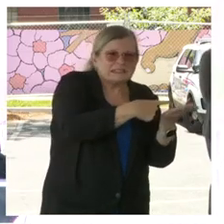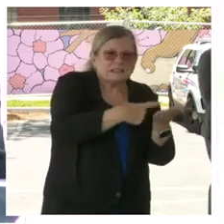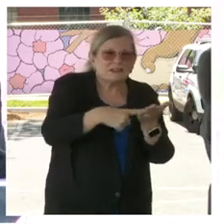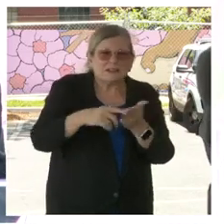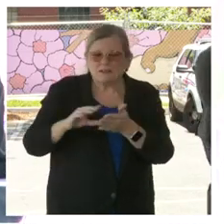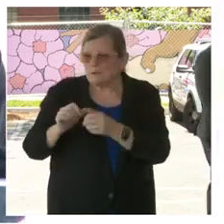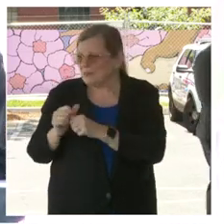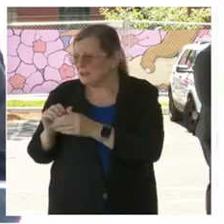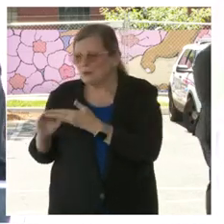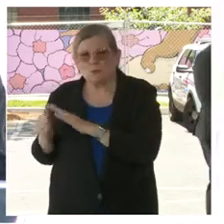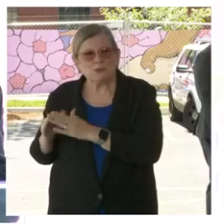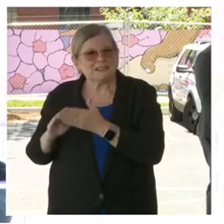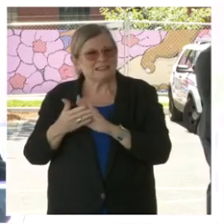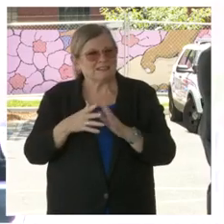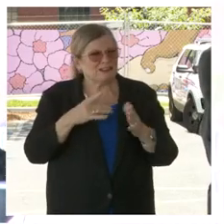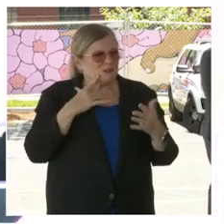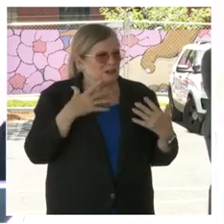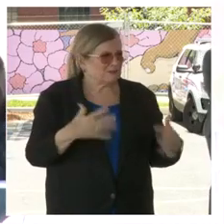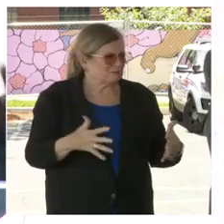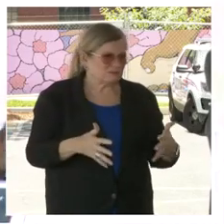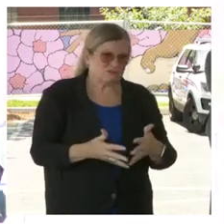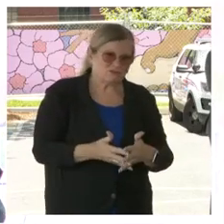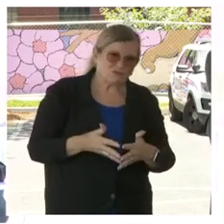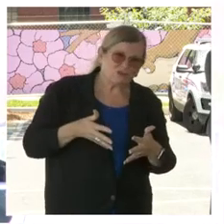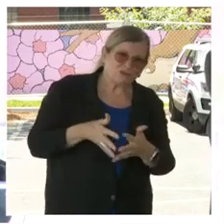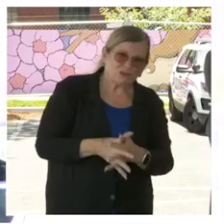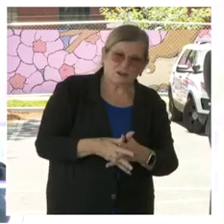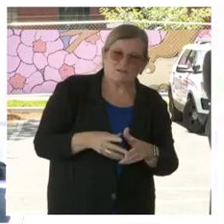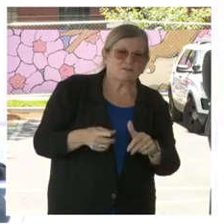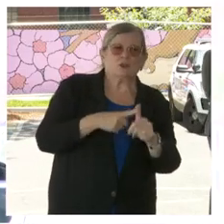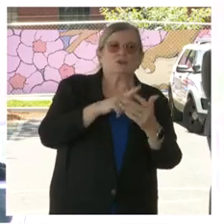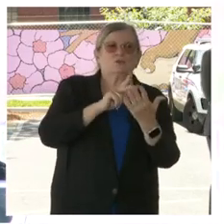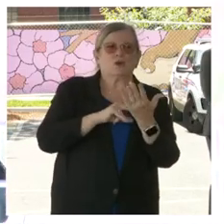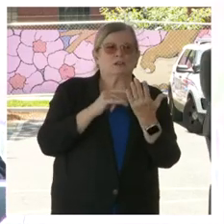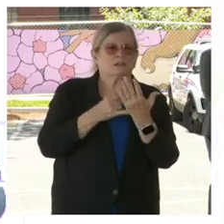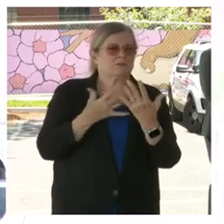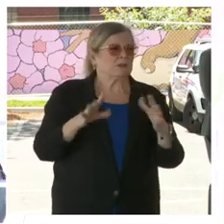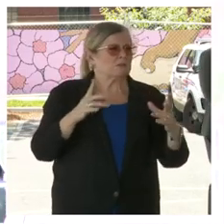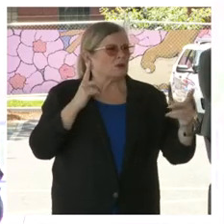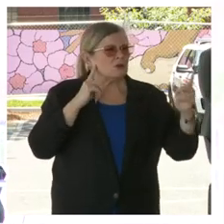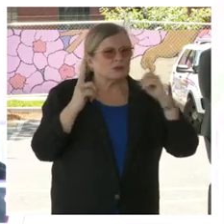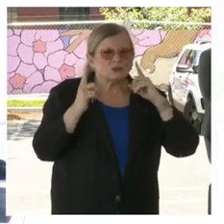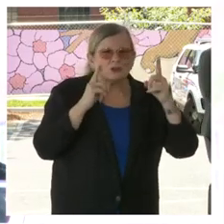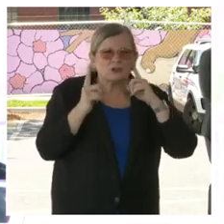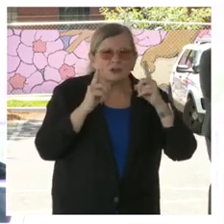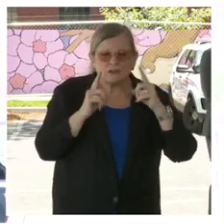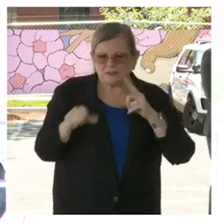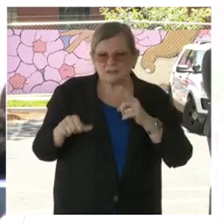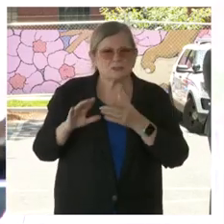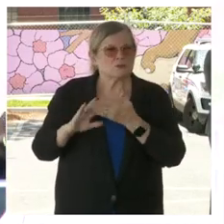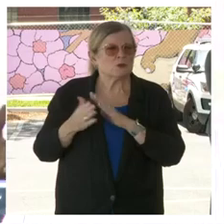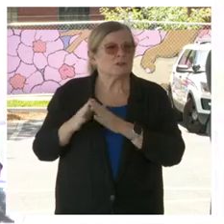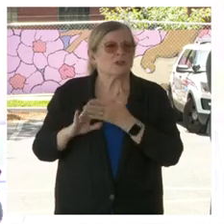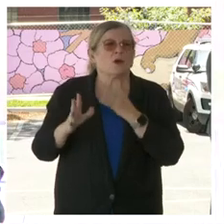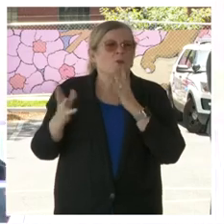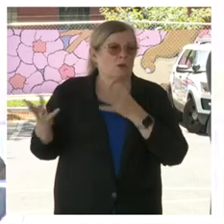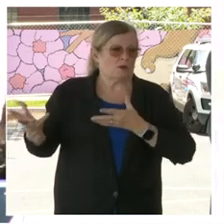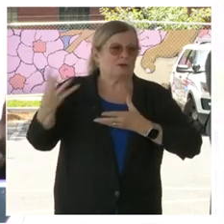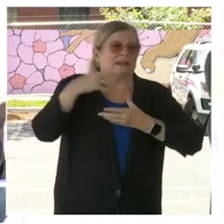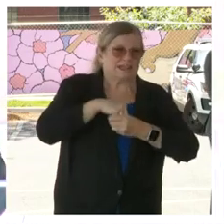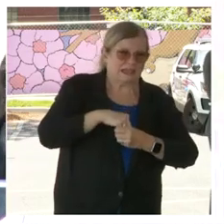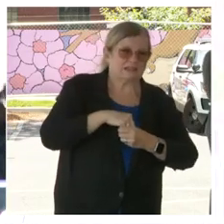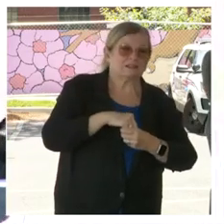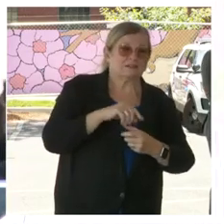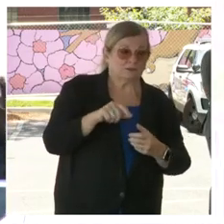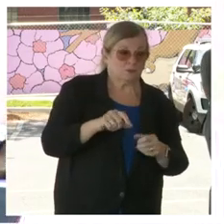embed into the first project all the things that we were hearing from the community. So we hope that this is a project that really speaks to the community as something